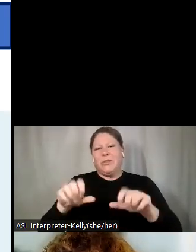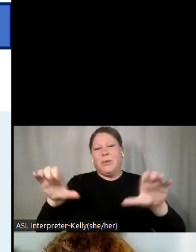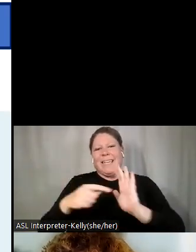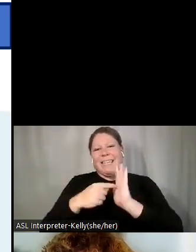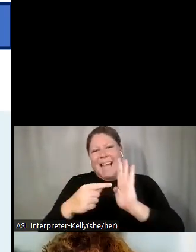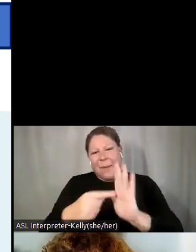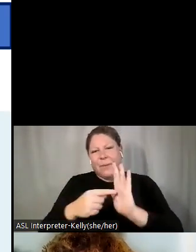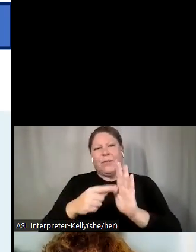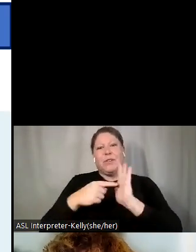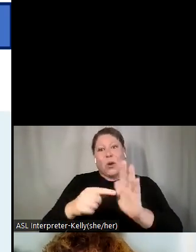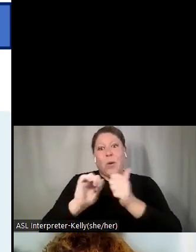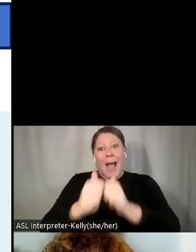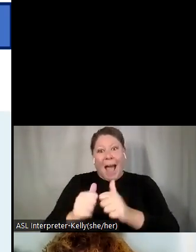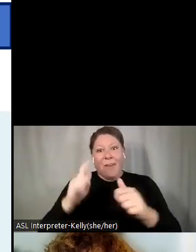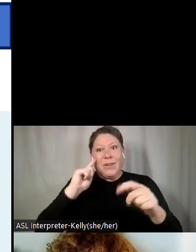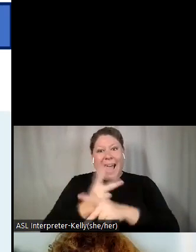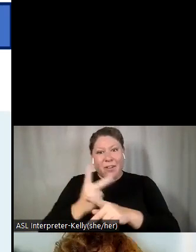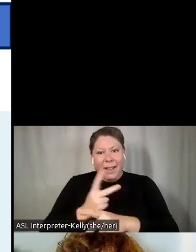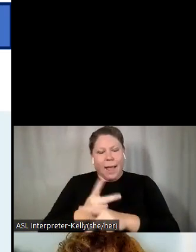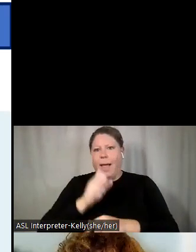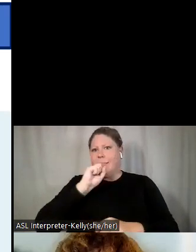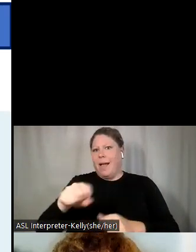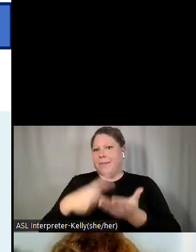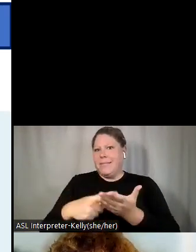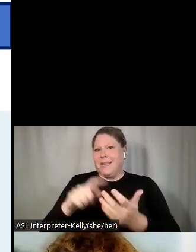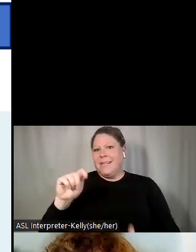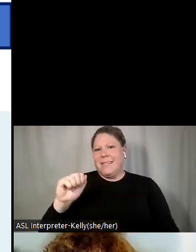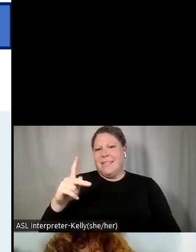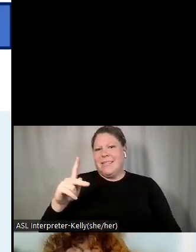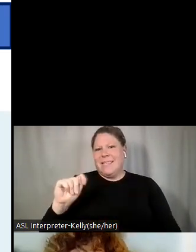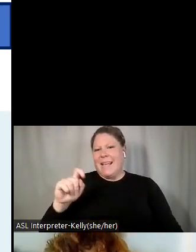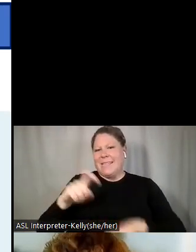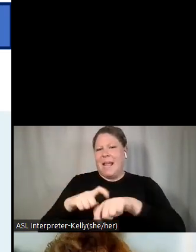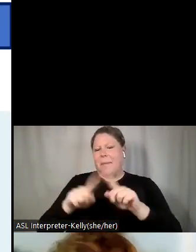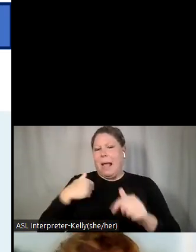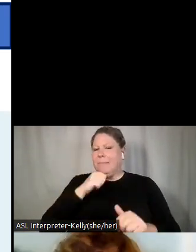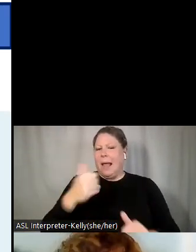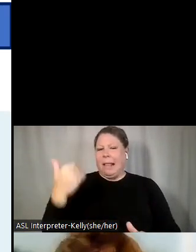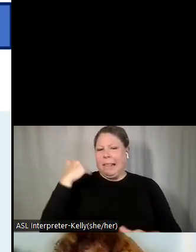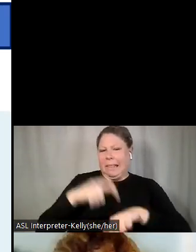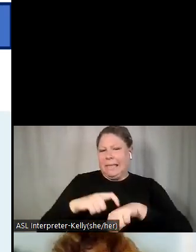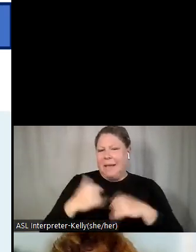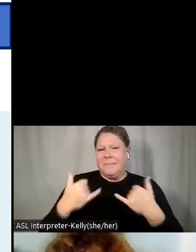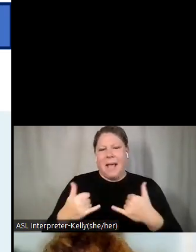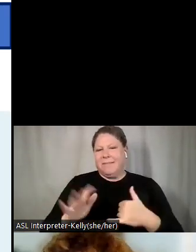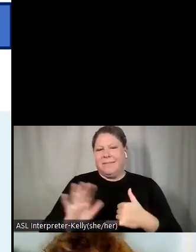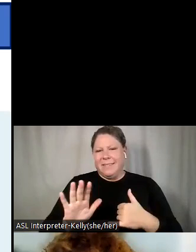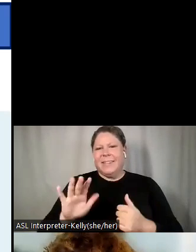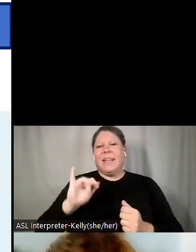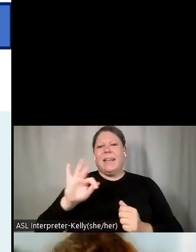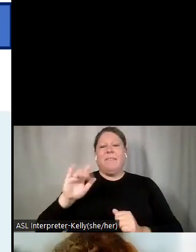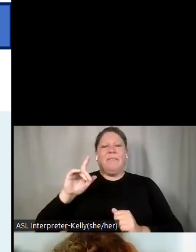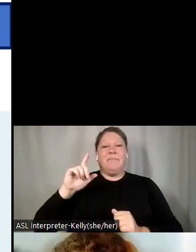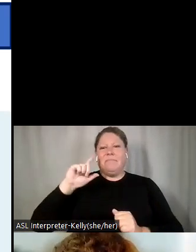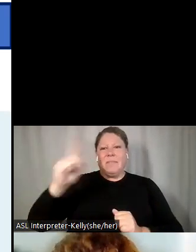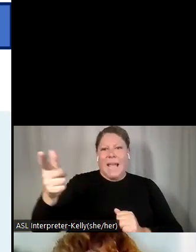how to calculate takt time, because I love talking about it, but I don't want to take a lot of time on that right now. So if there's a forum later to discuss